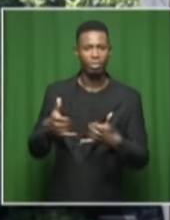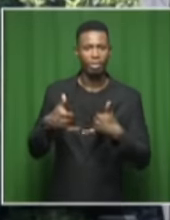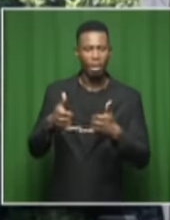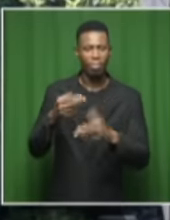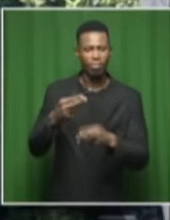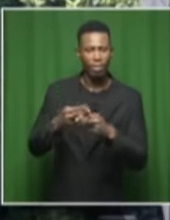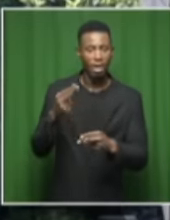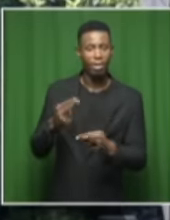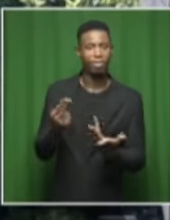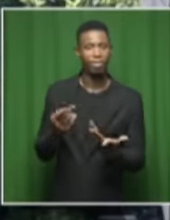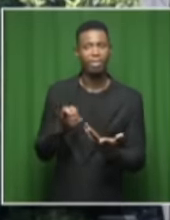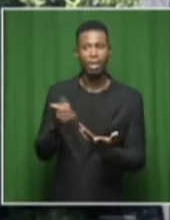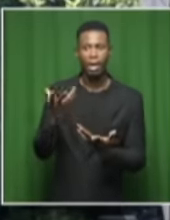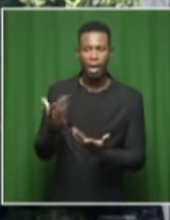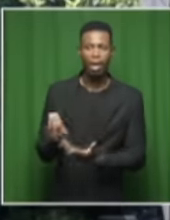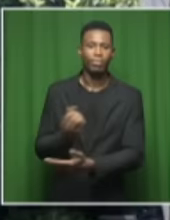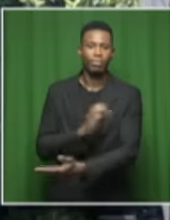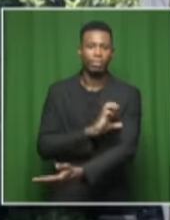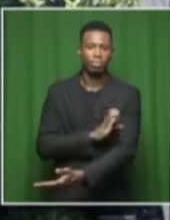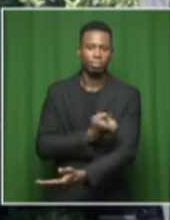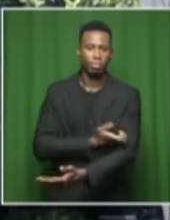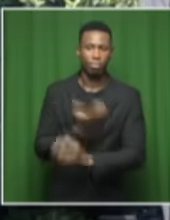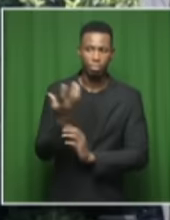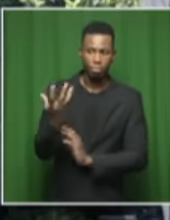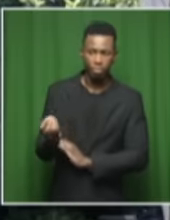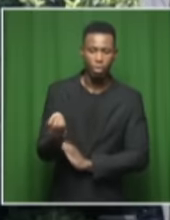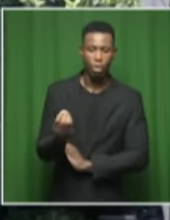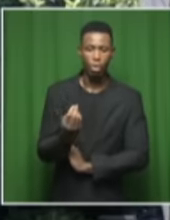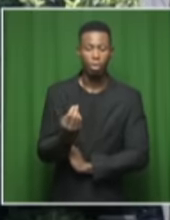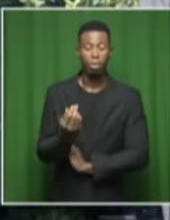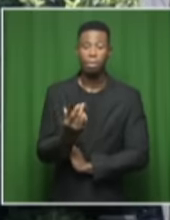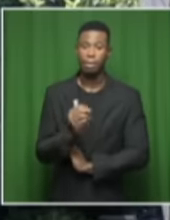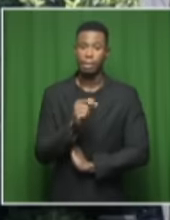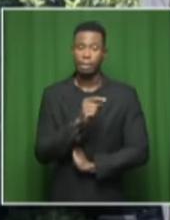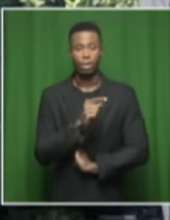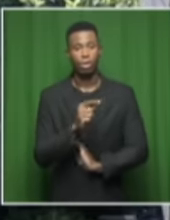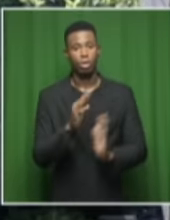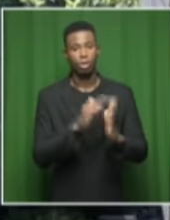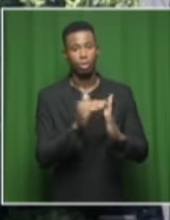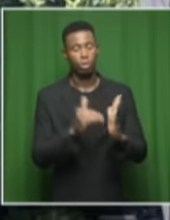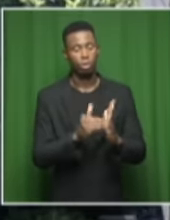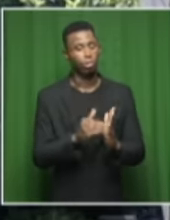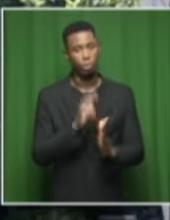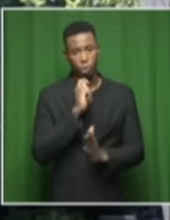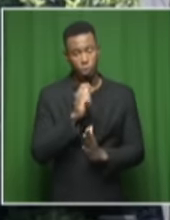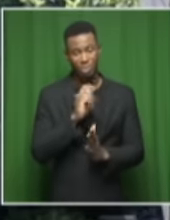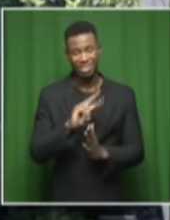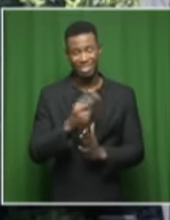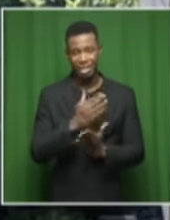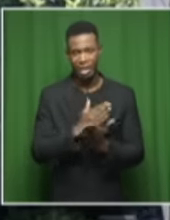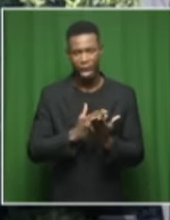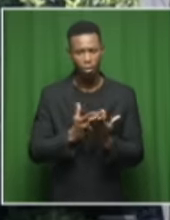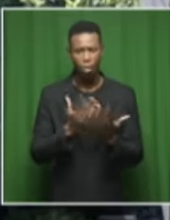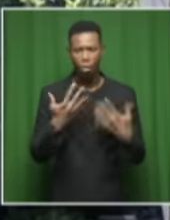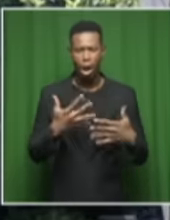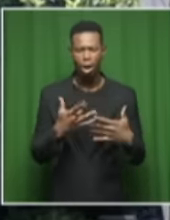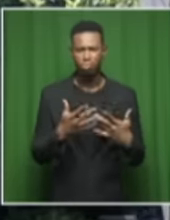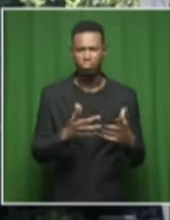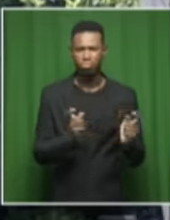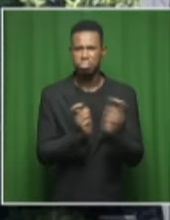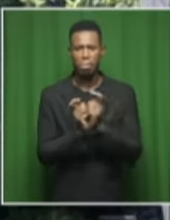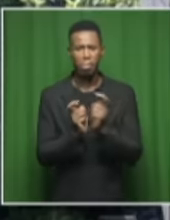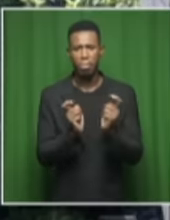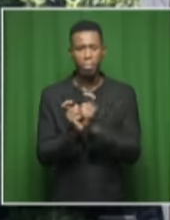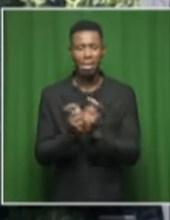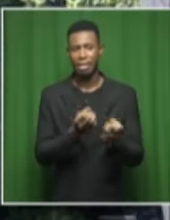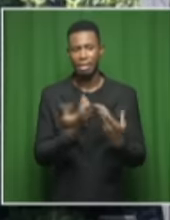So they definitely had the energy. Look, New Zealand definitely struck back in the second half and looked much better in the second half and put us